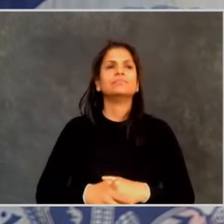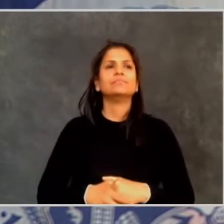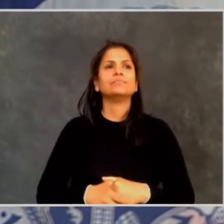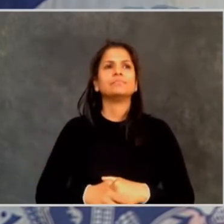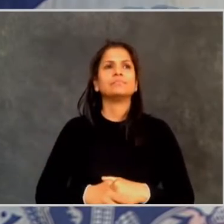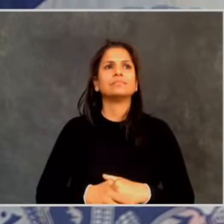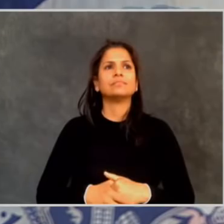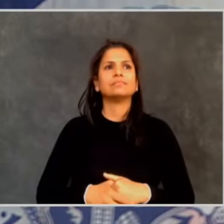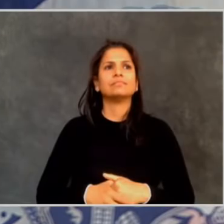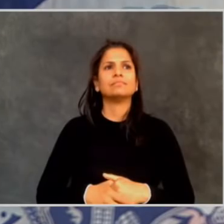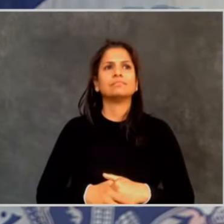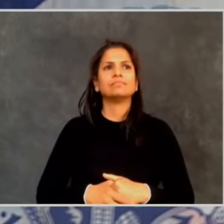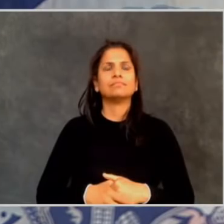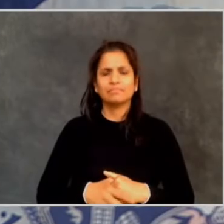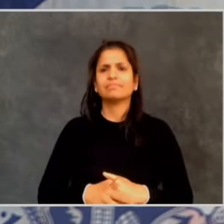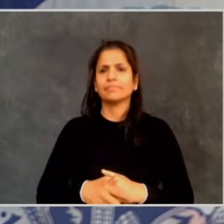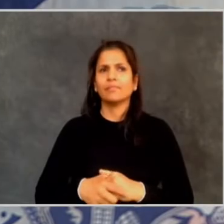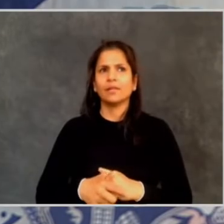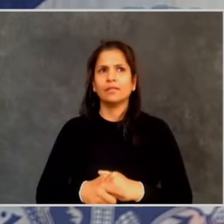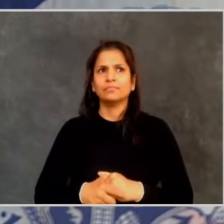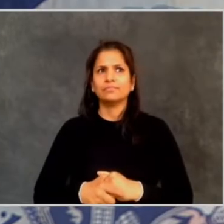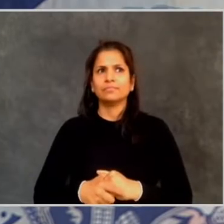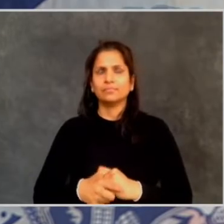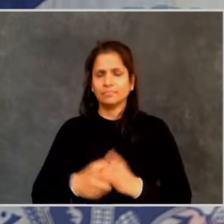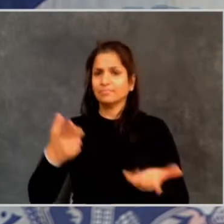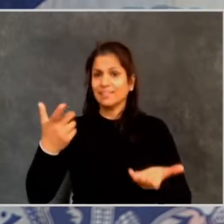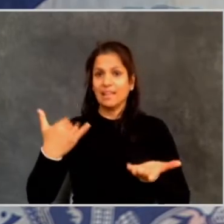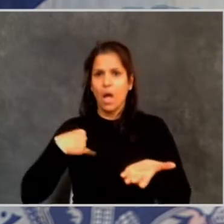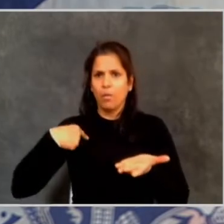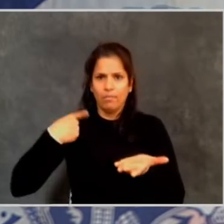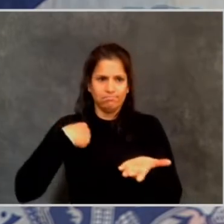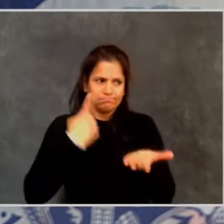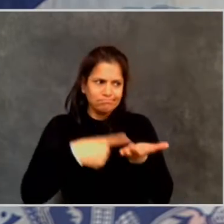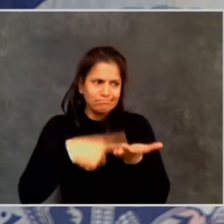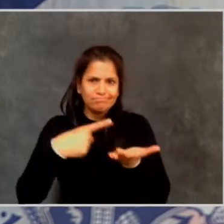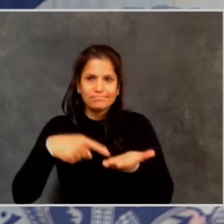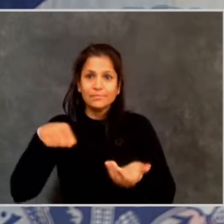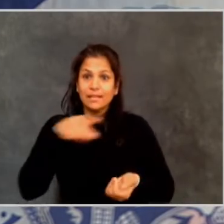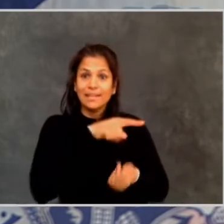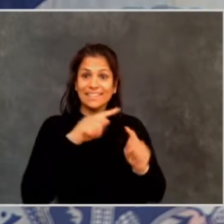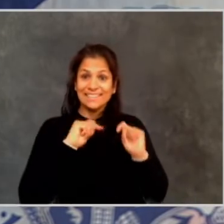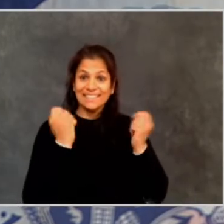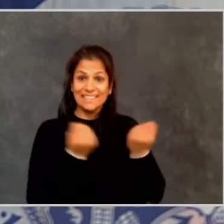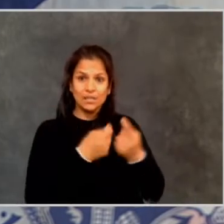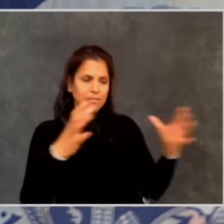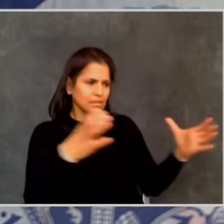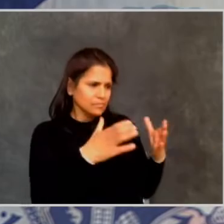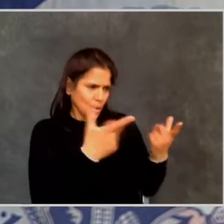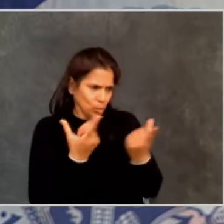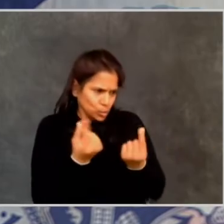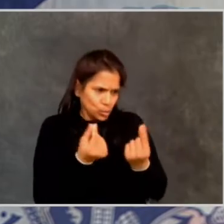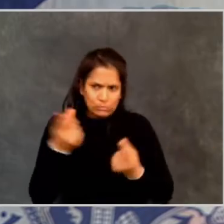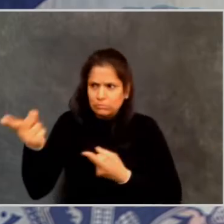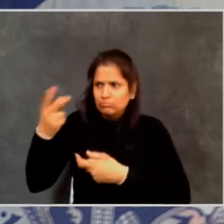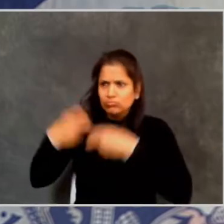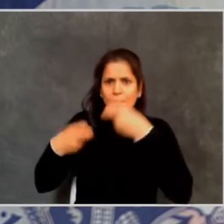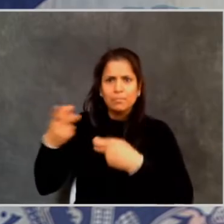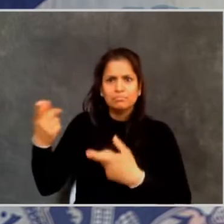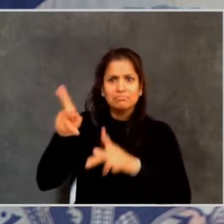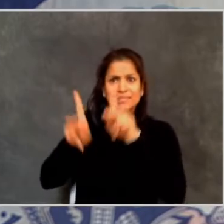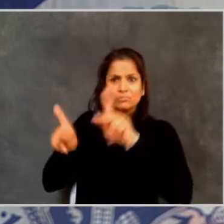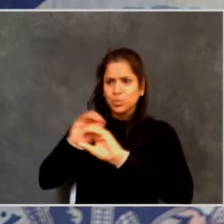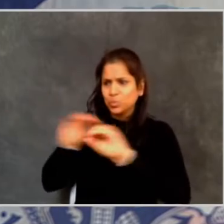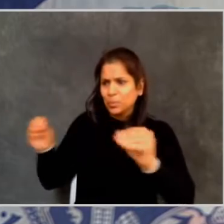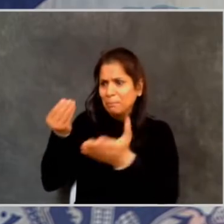before. I hope that when it comes down to it, it won't be as bad as we fear, but